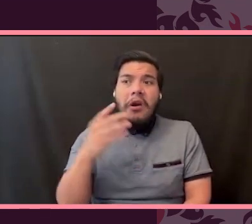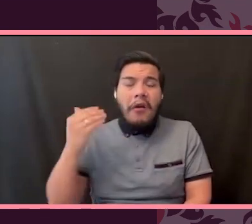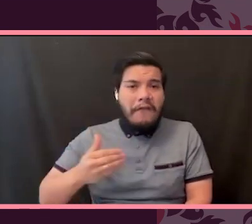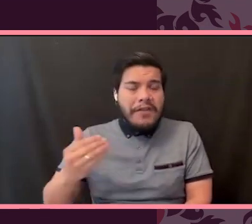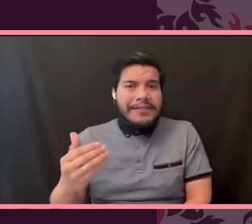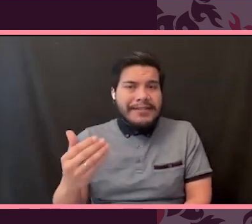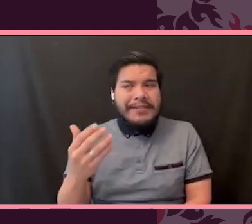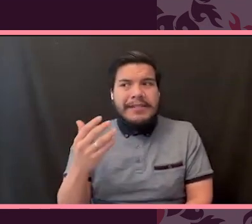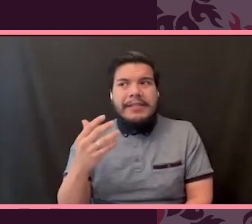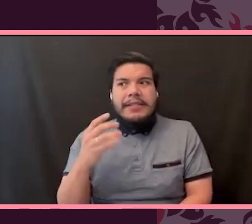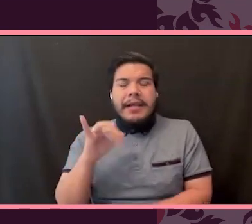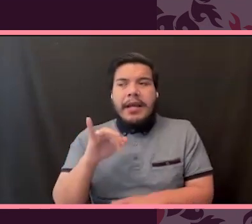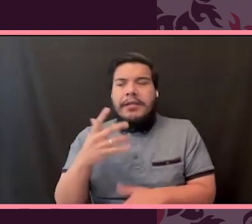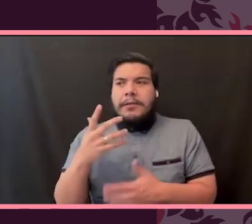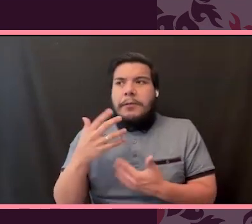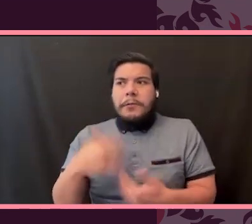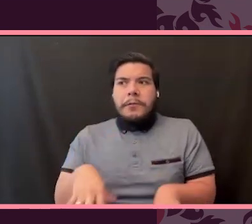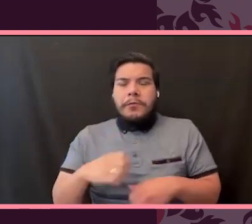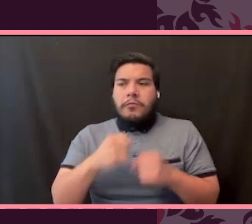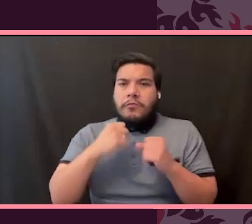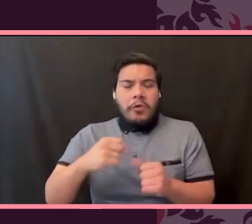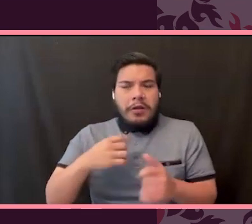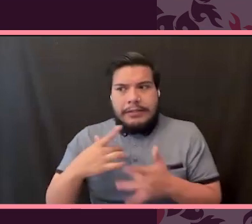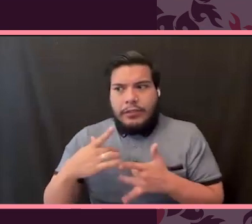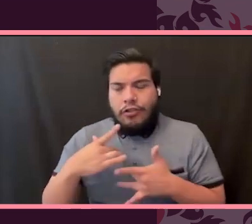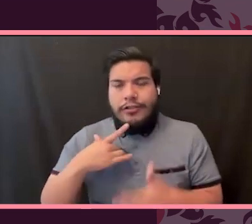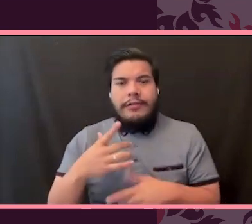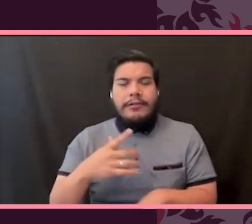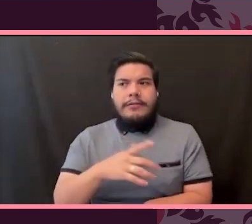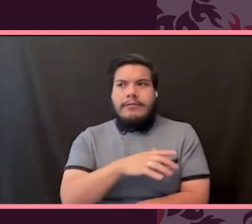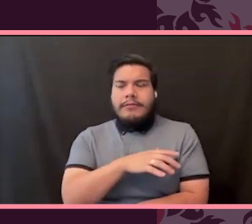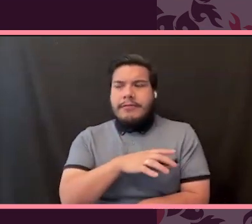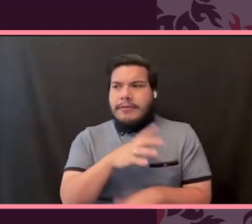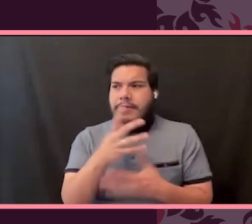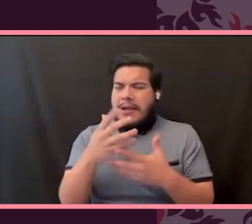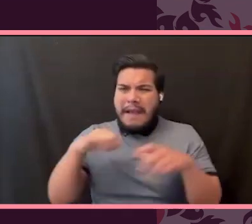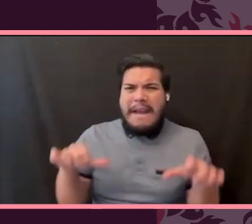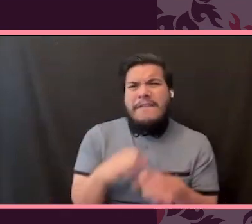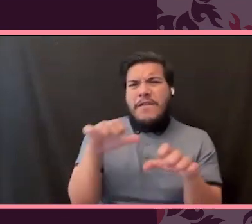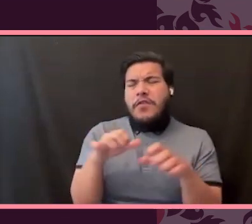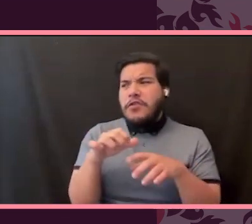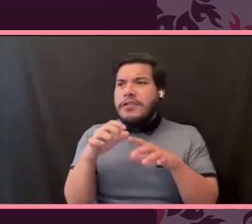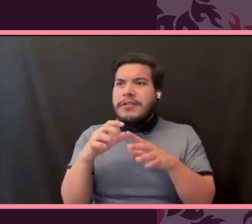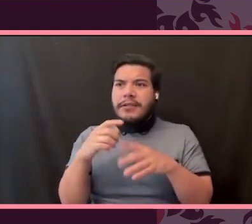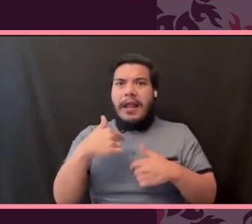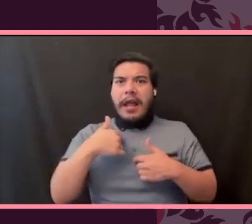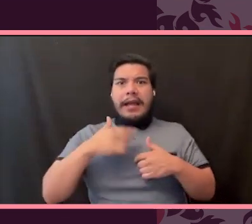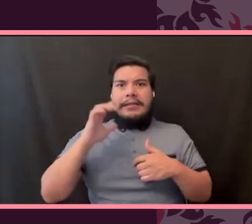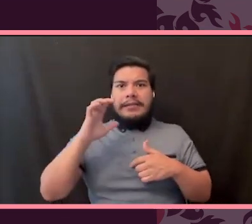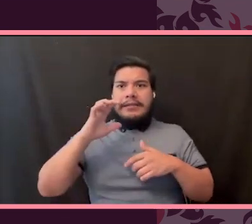over concern or an over energy put into making sure I was appearing